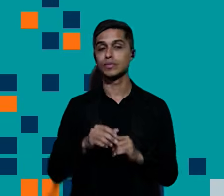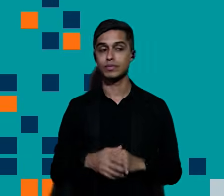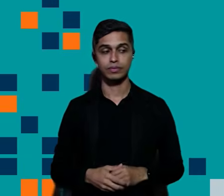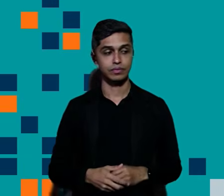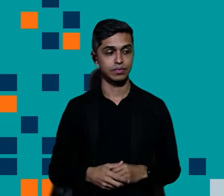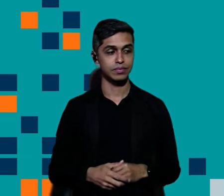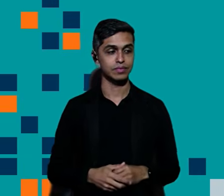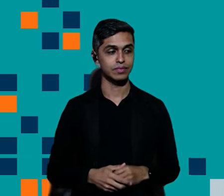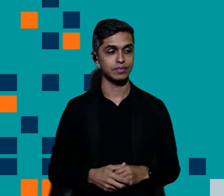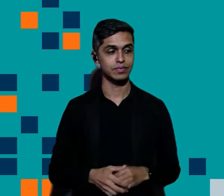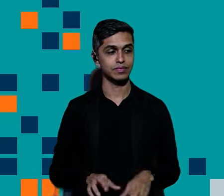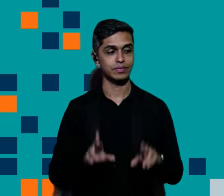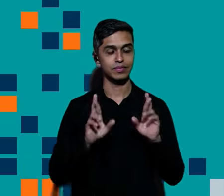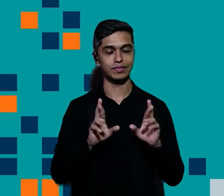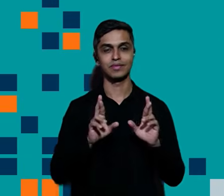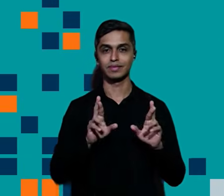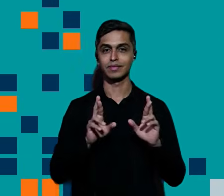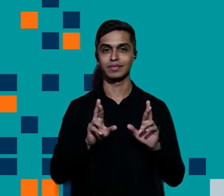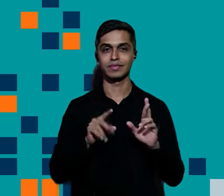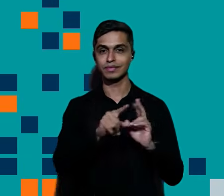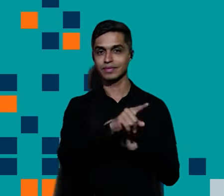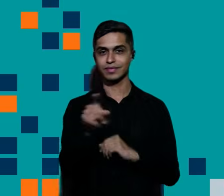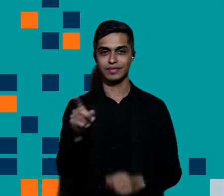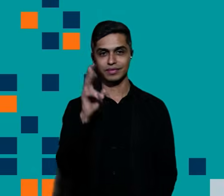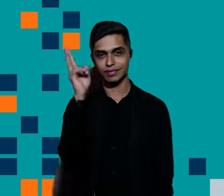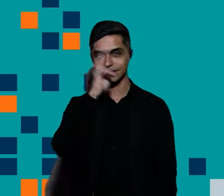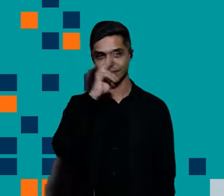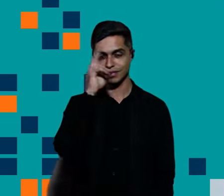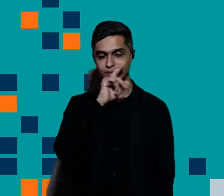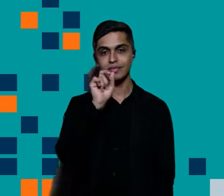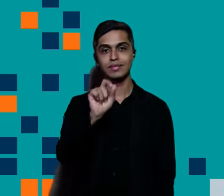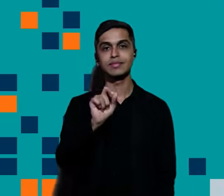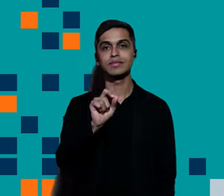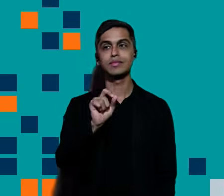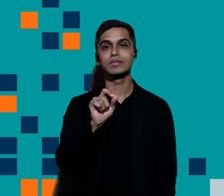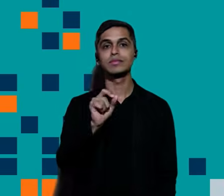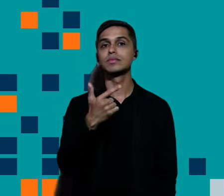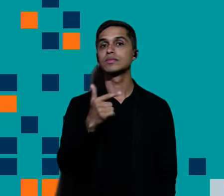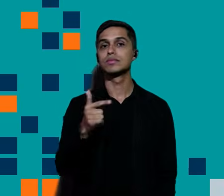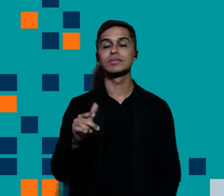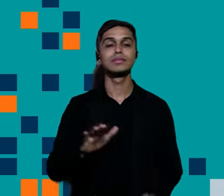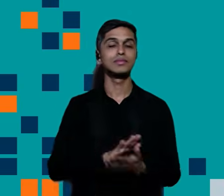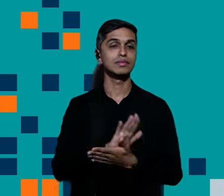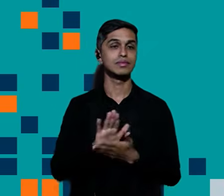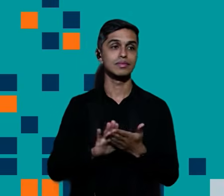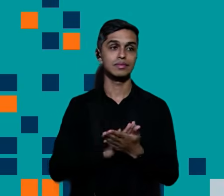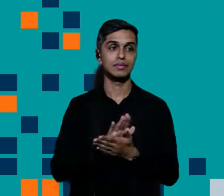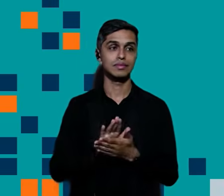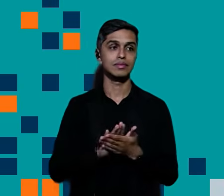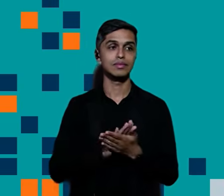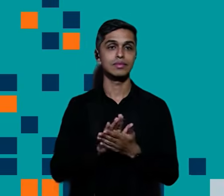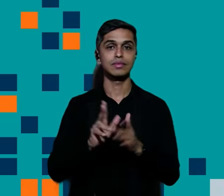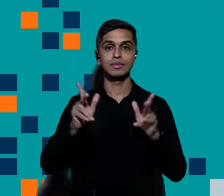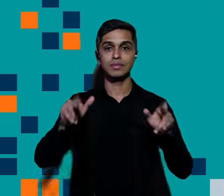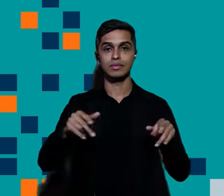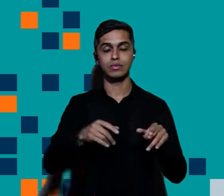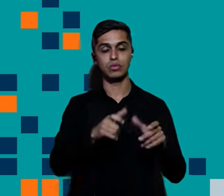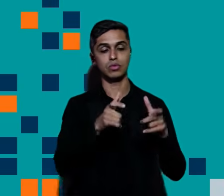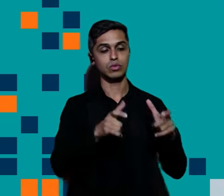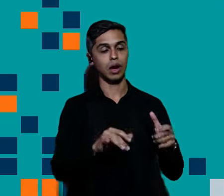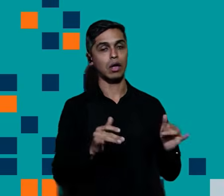hope it is that there is no such thing as neutral space. There are